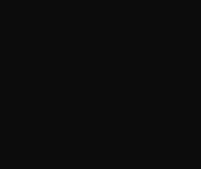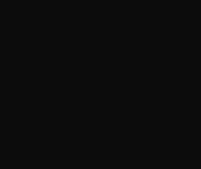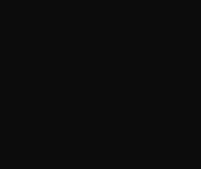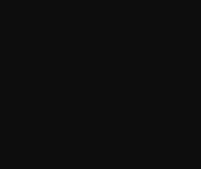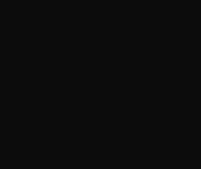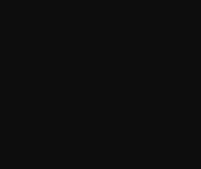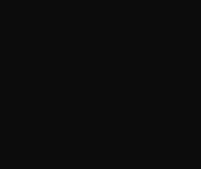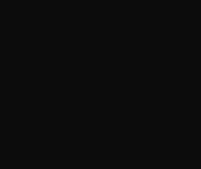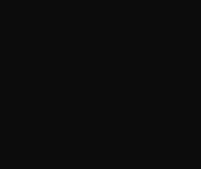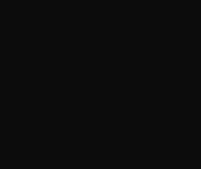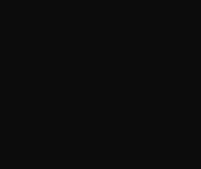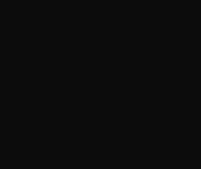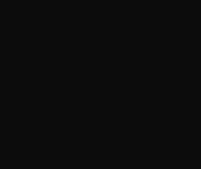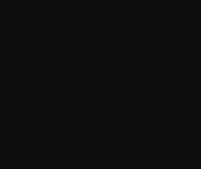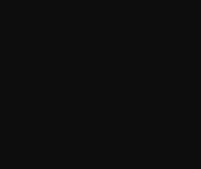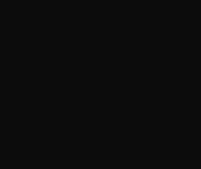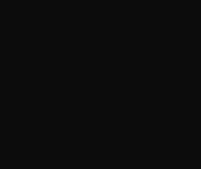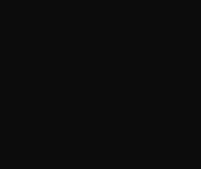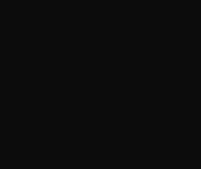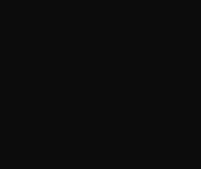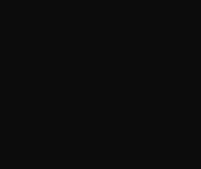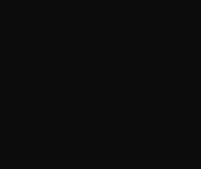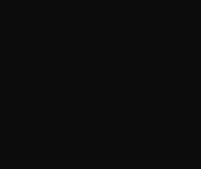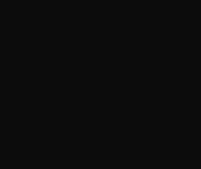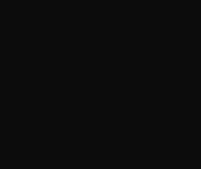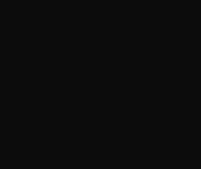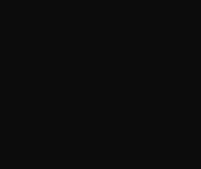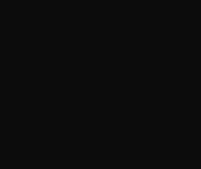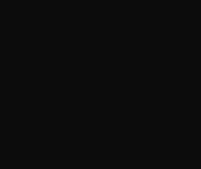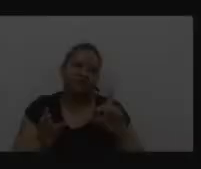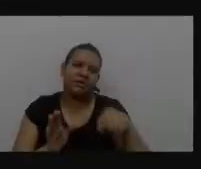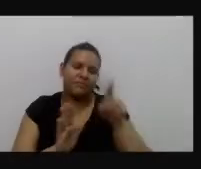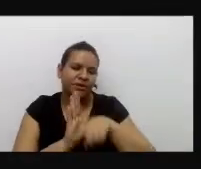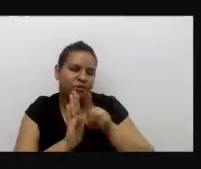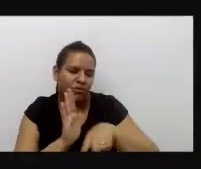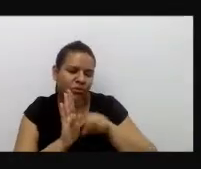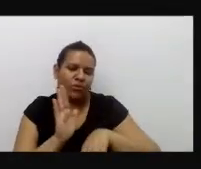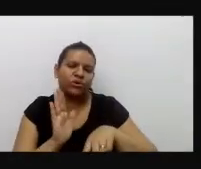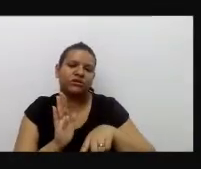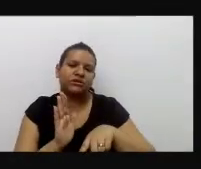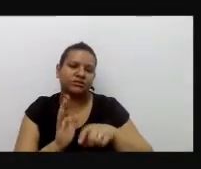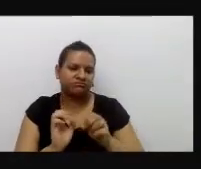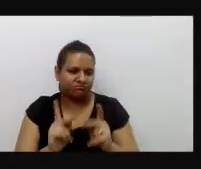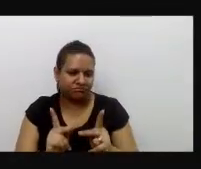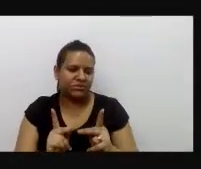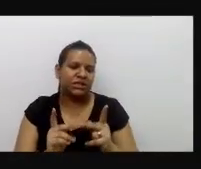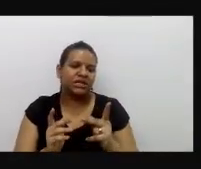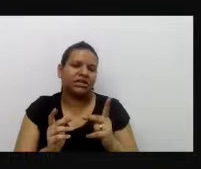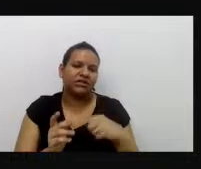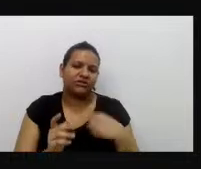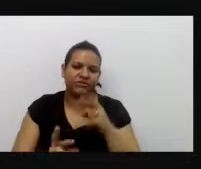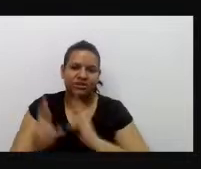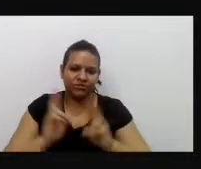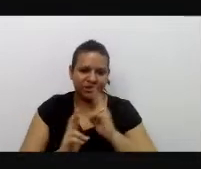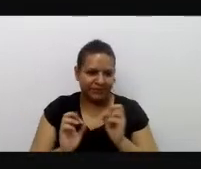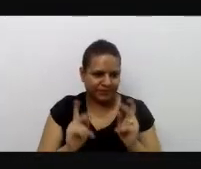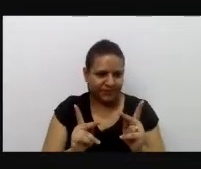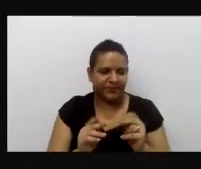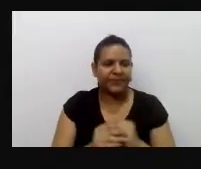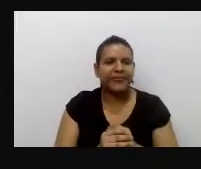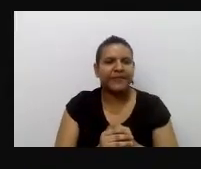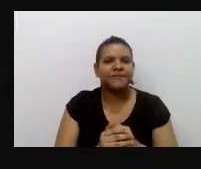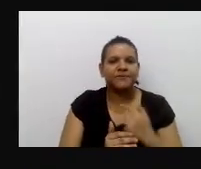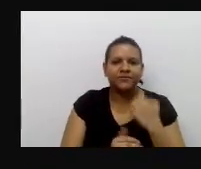make your questions, so we can answer. I am here with Professor Heriberto and Lucian,